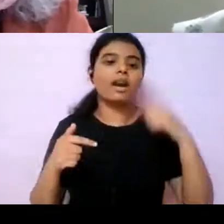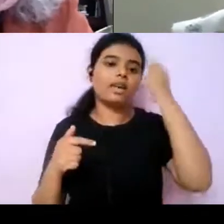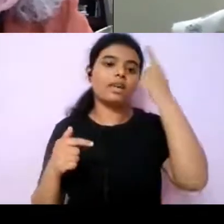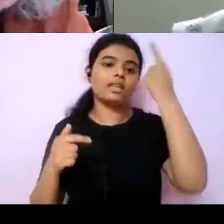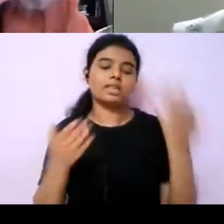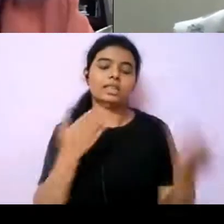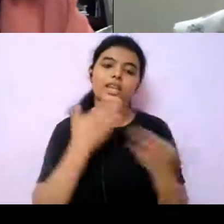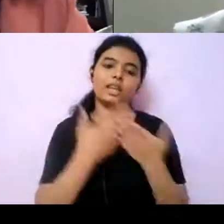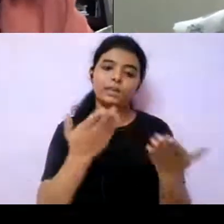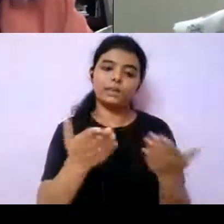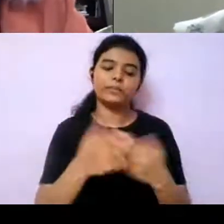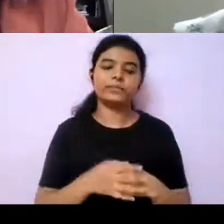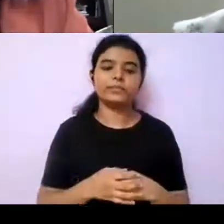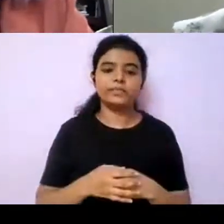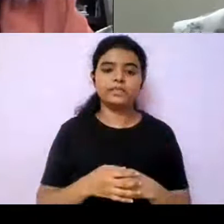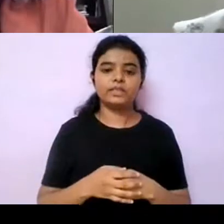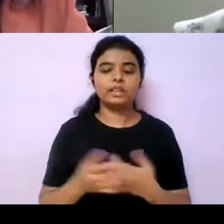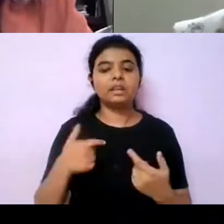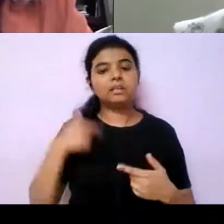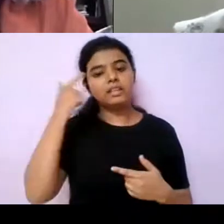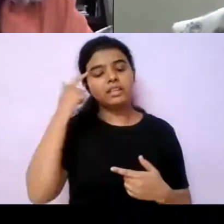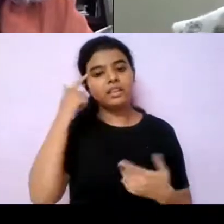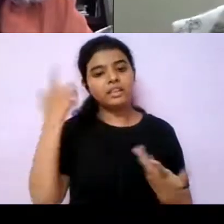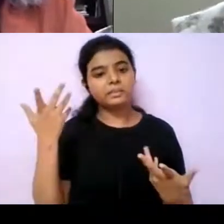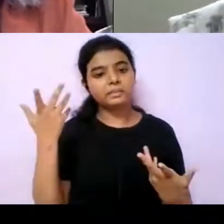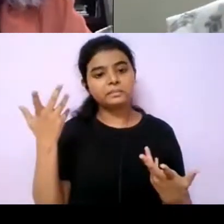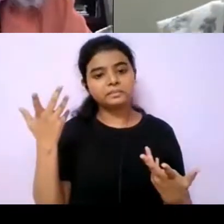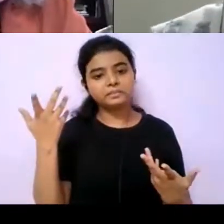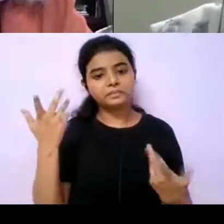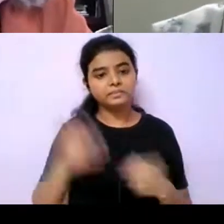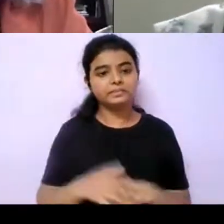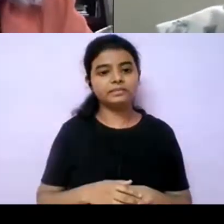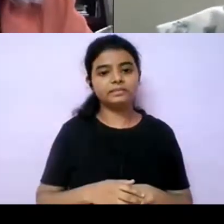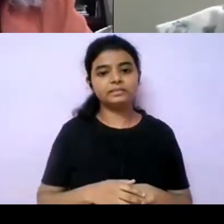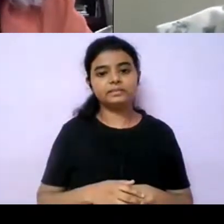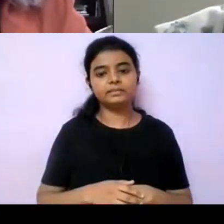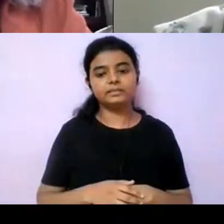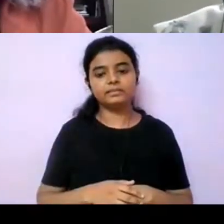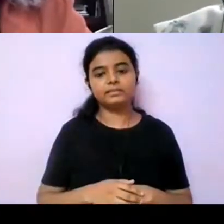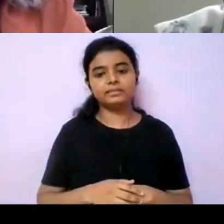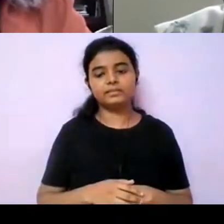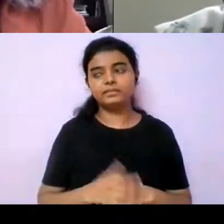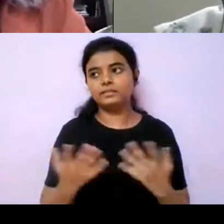you." I think I can't think of a more, a